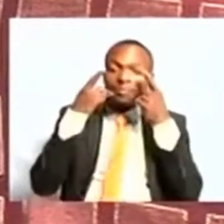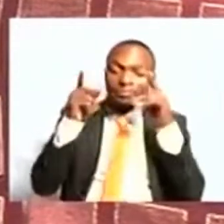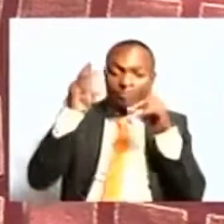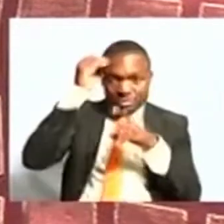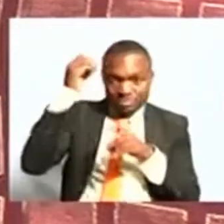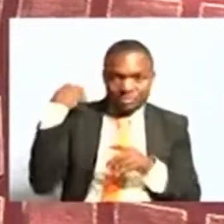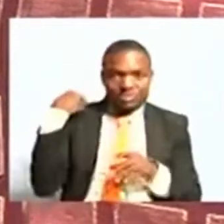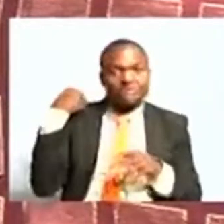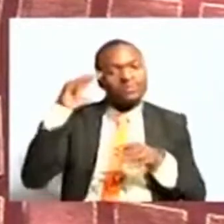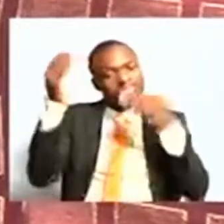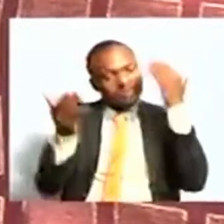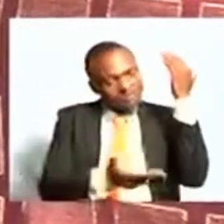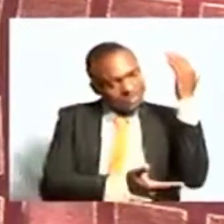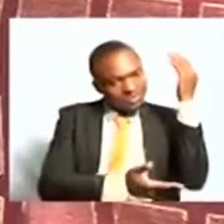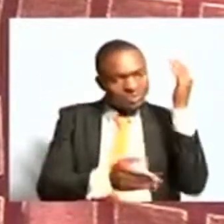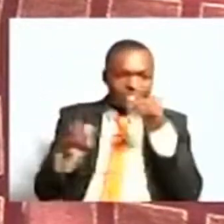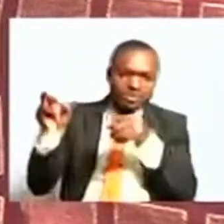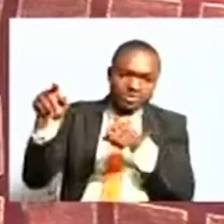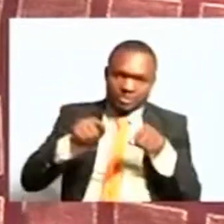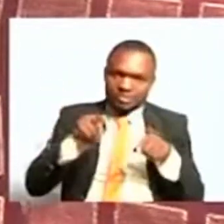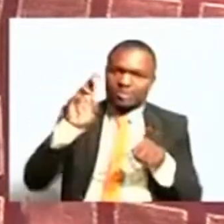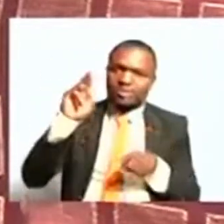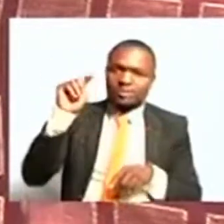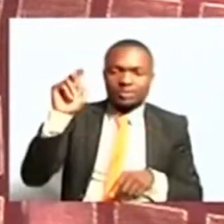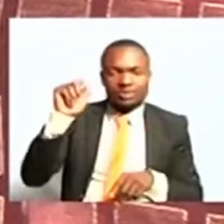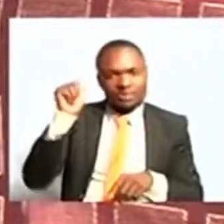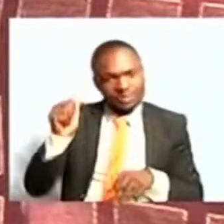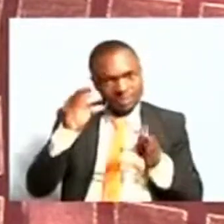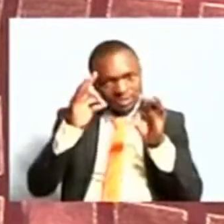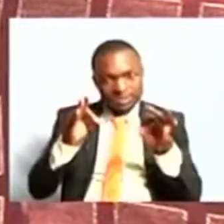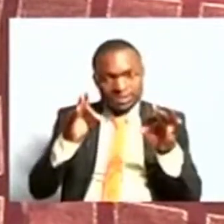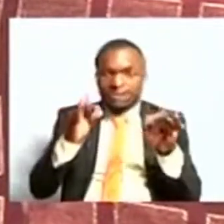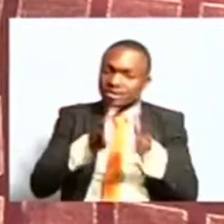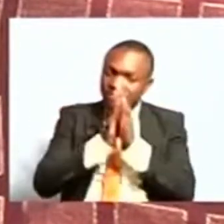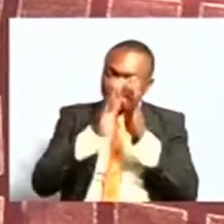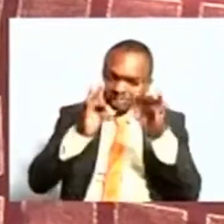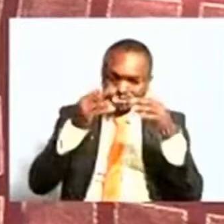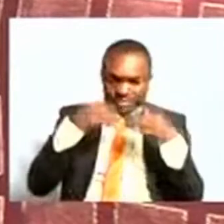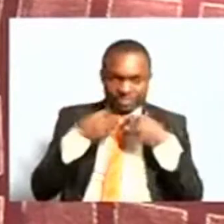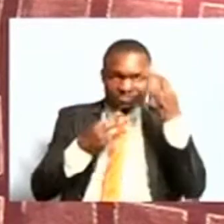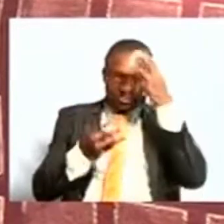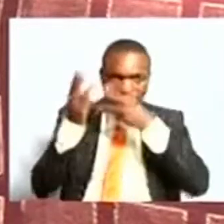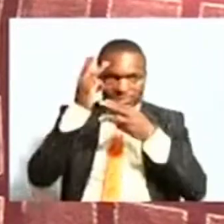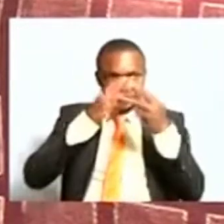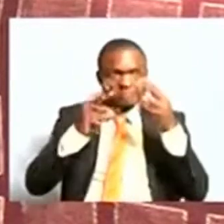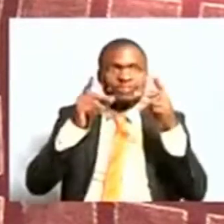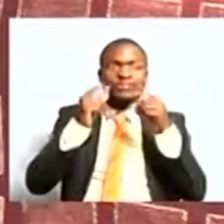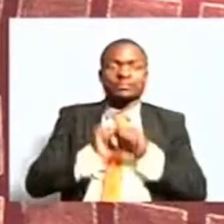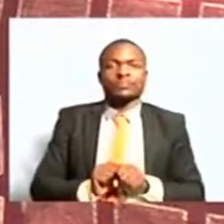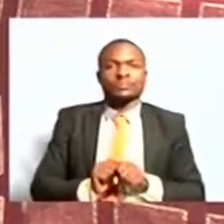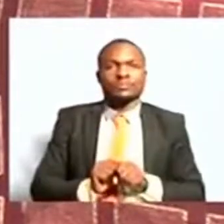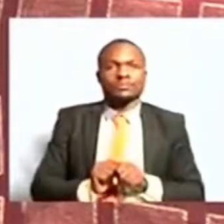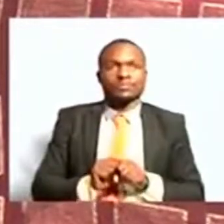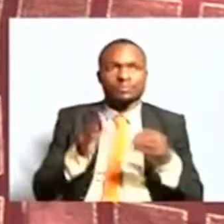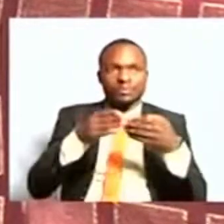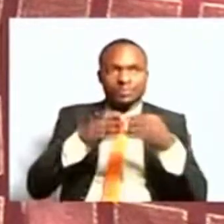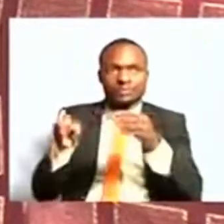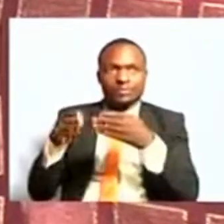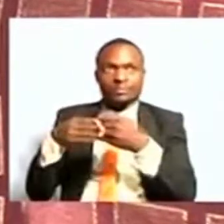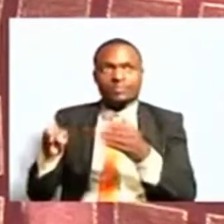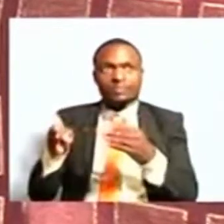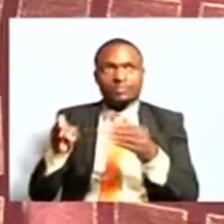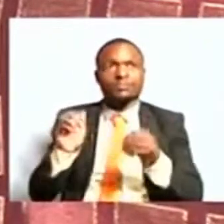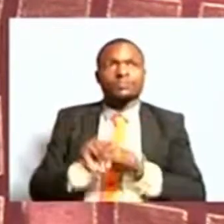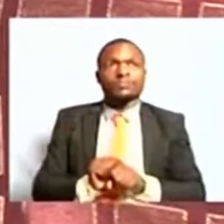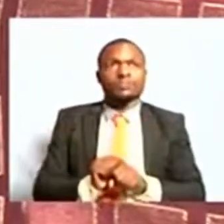are very welcome to come to the agency and talk to us if you have a concern. And public offices are open places, so people should